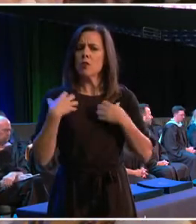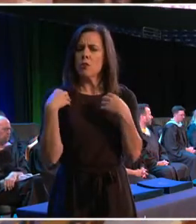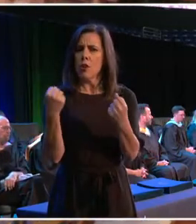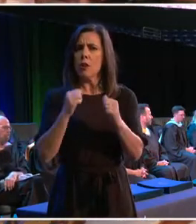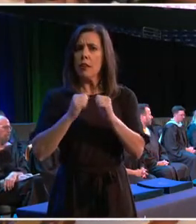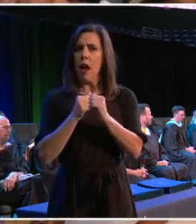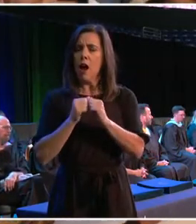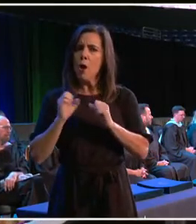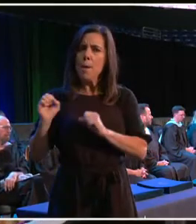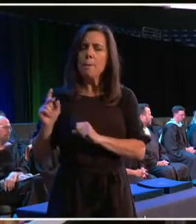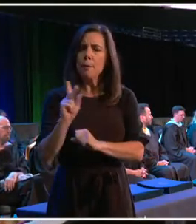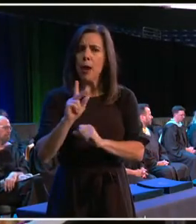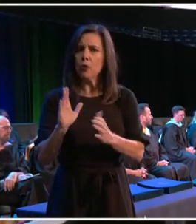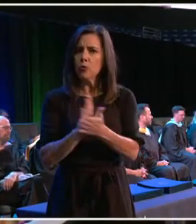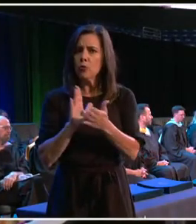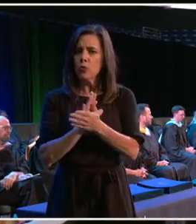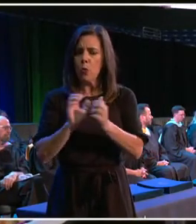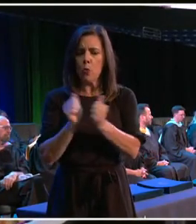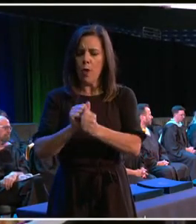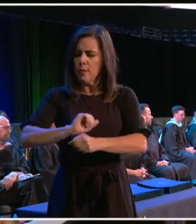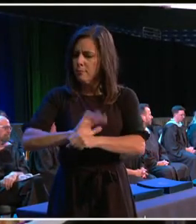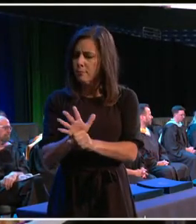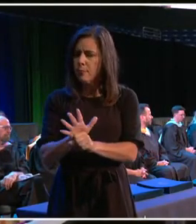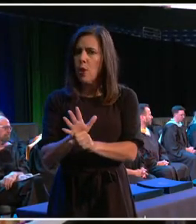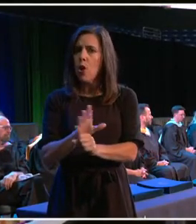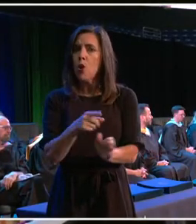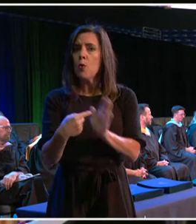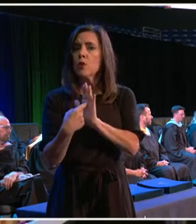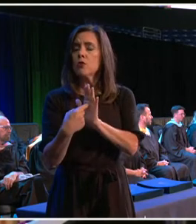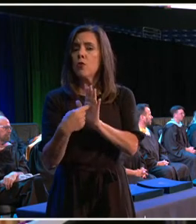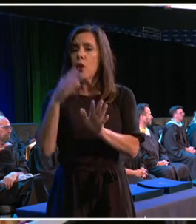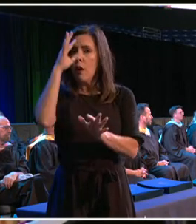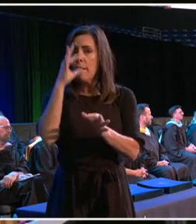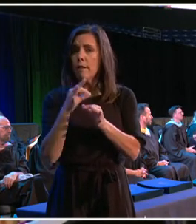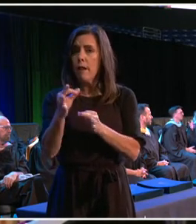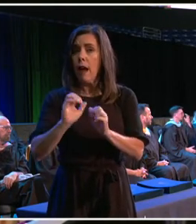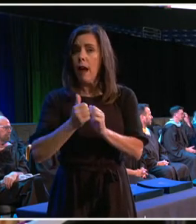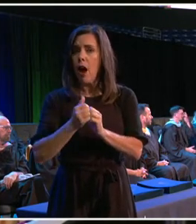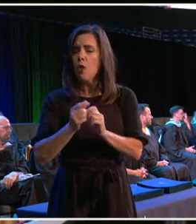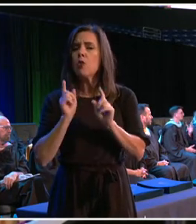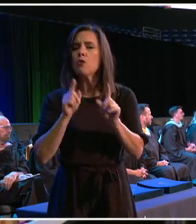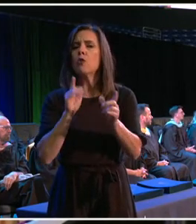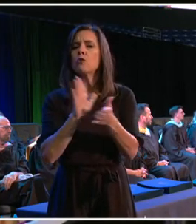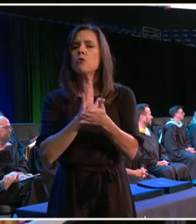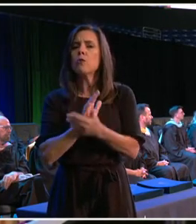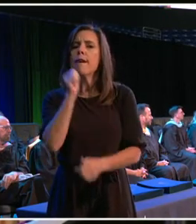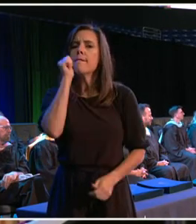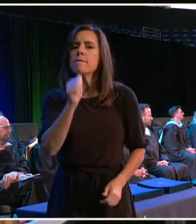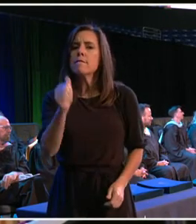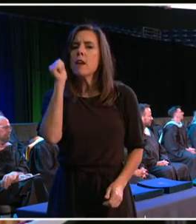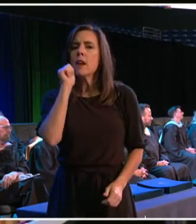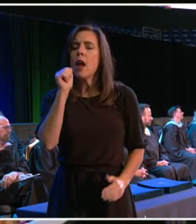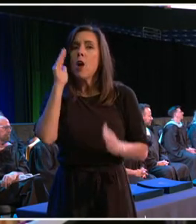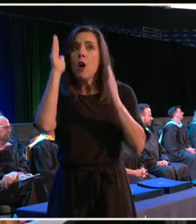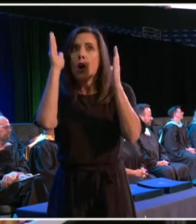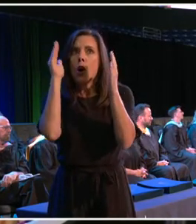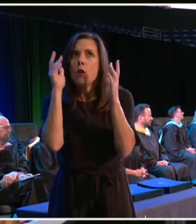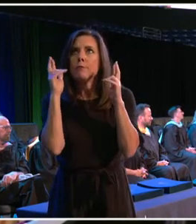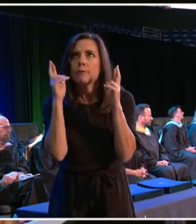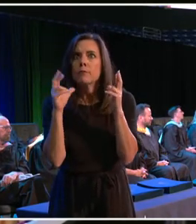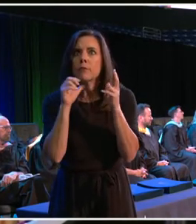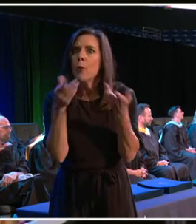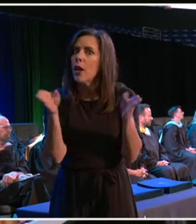with the pandemic in full force. We showed our faith by going to school each and every day, hoping that school would not get